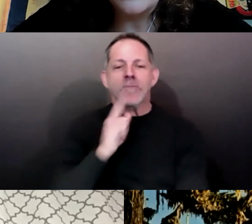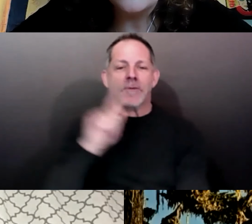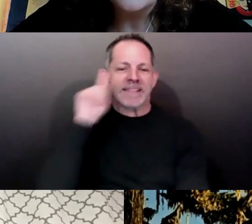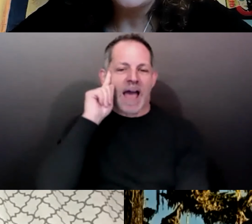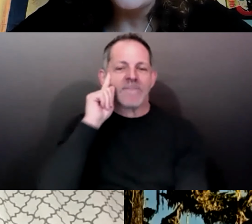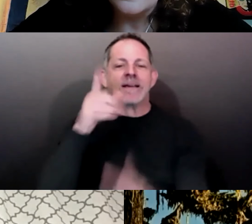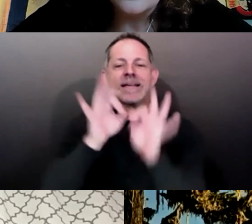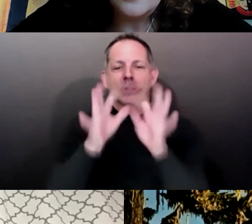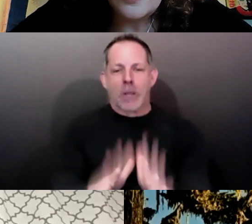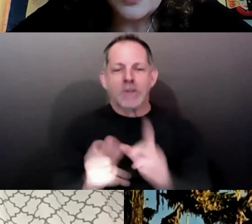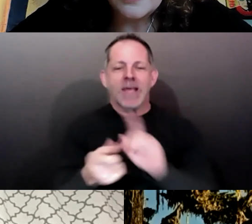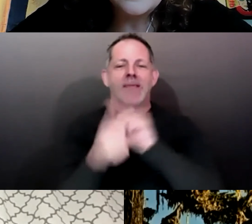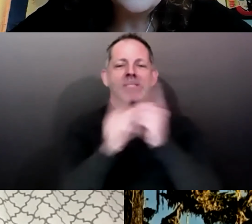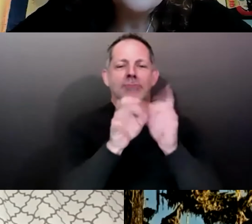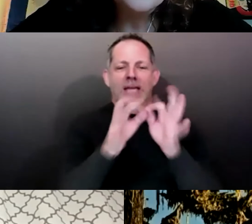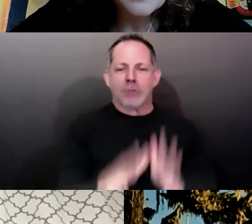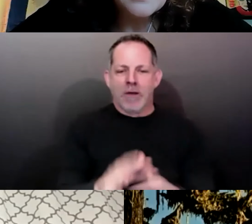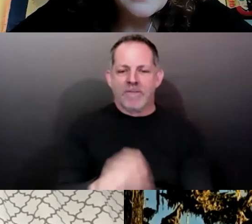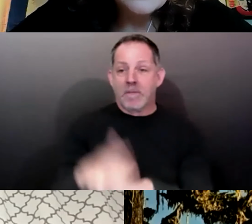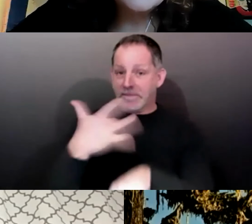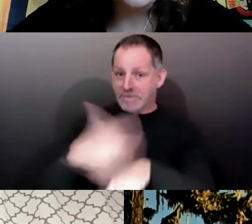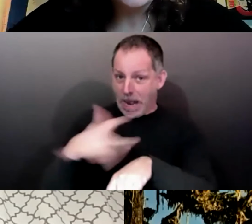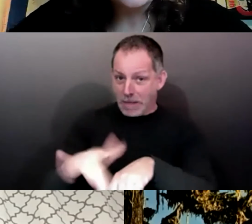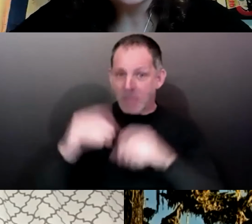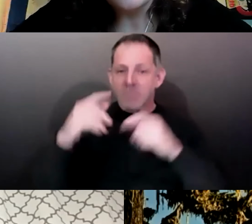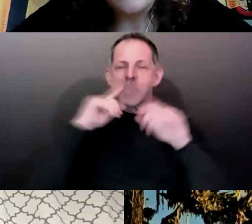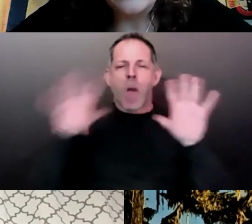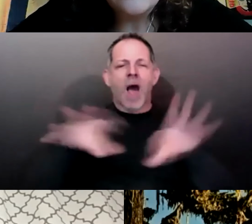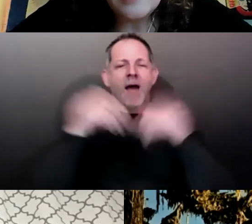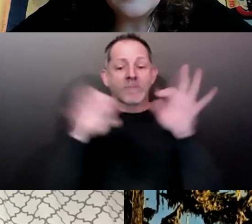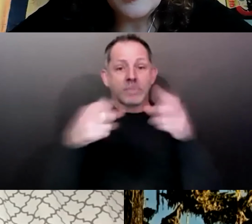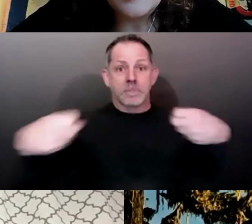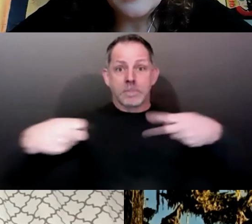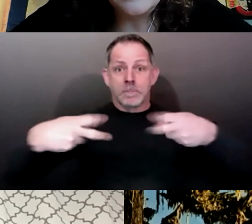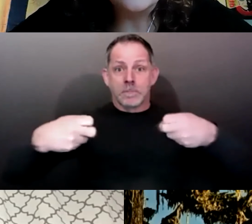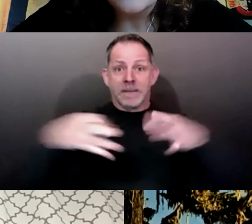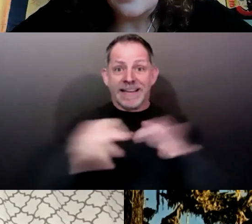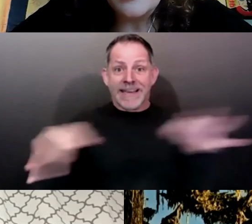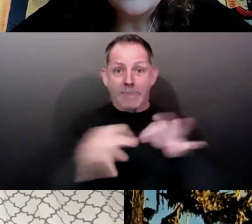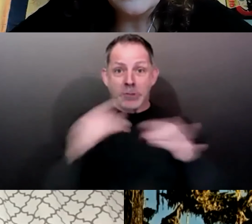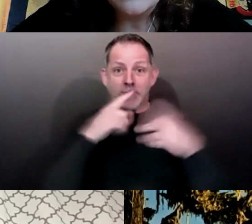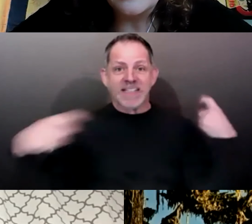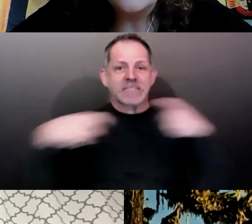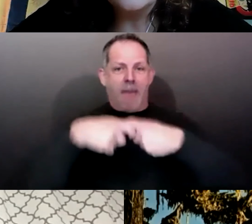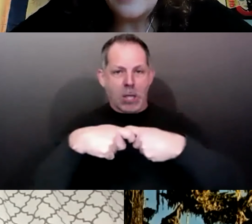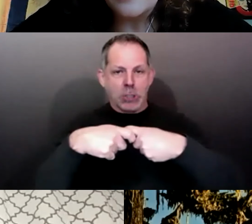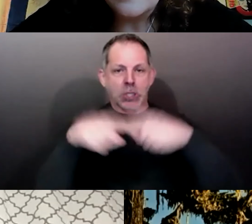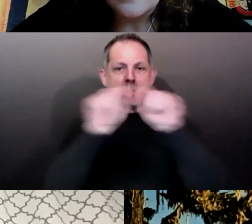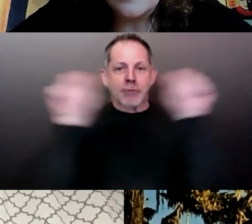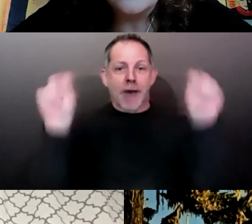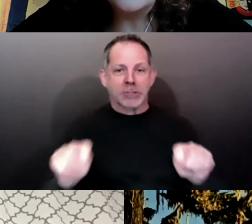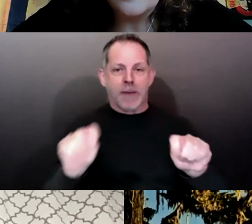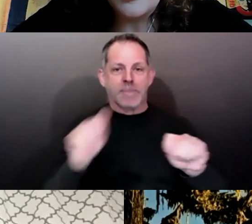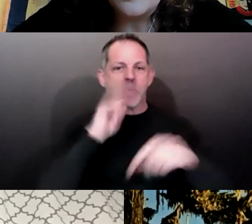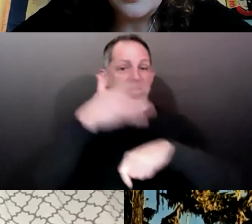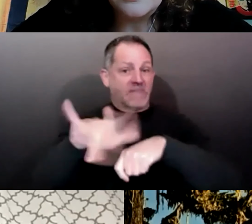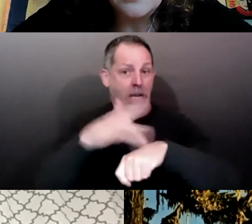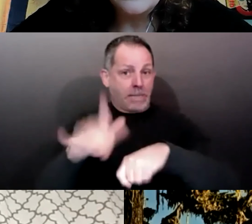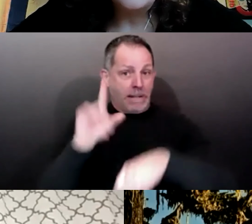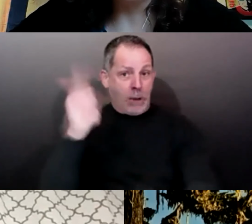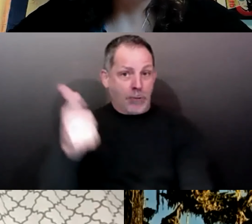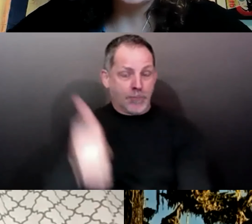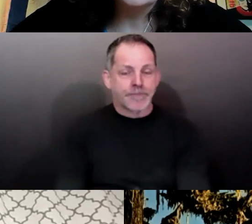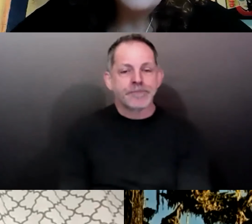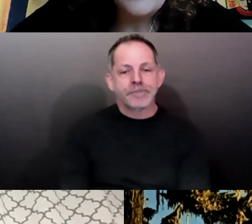in Spanish and other languages. Tonight, we'll hear from a panel of experts to cover topics related to the vaccine and